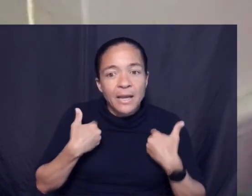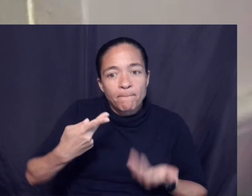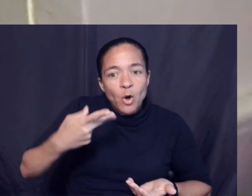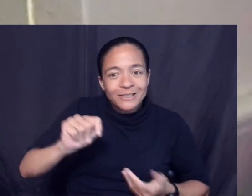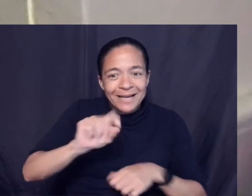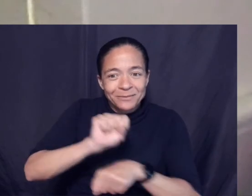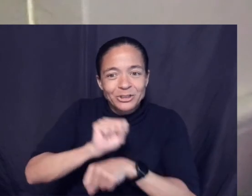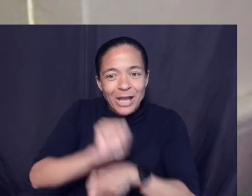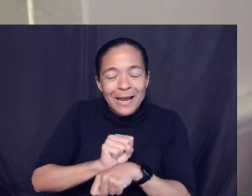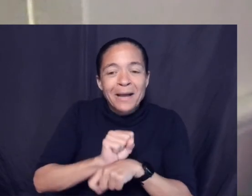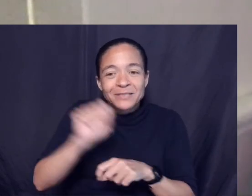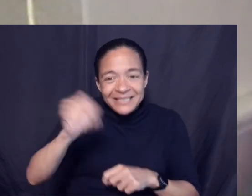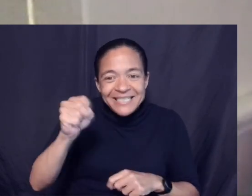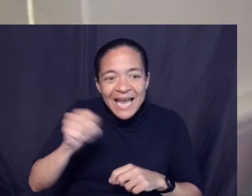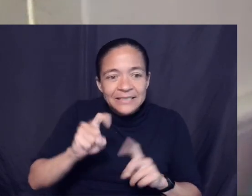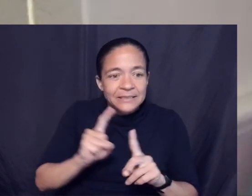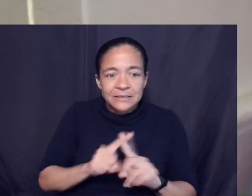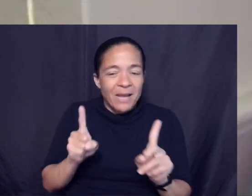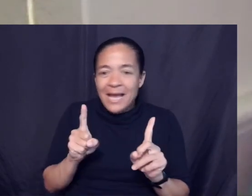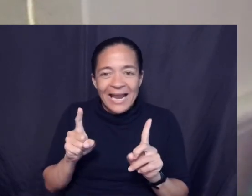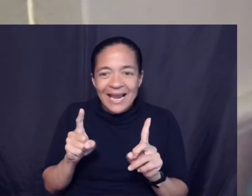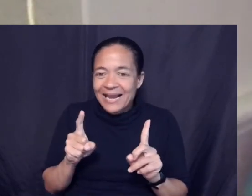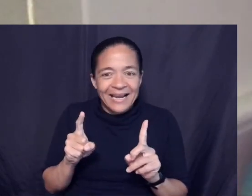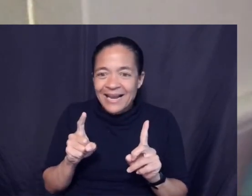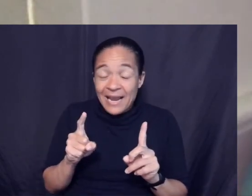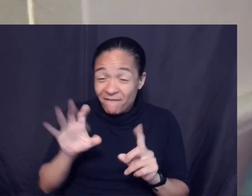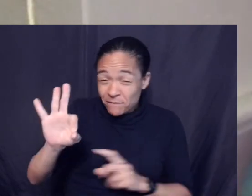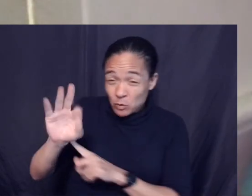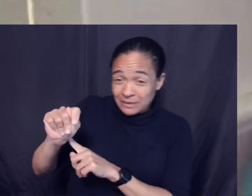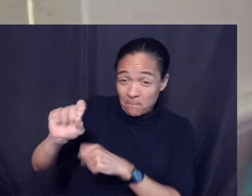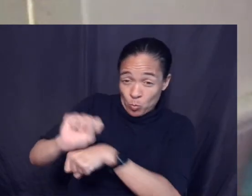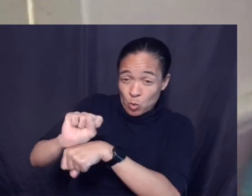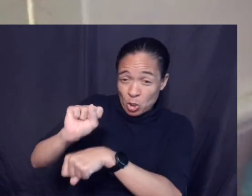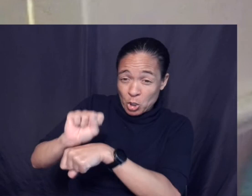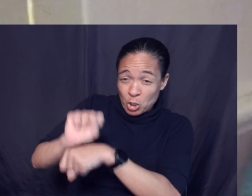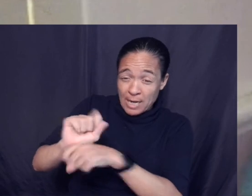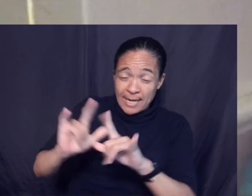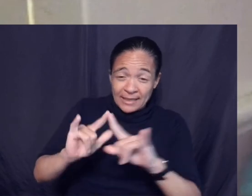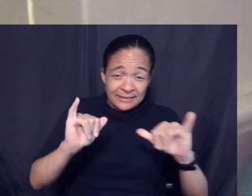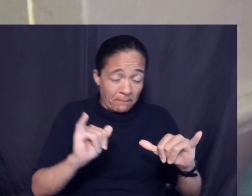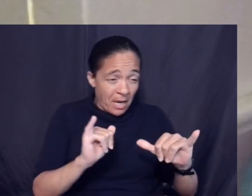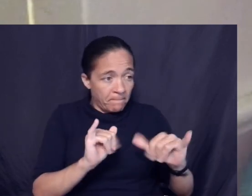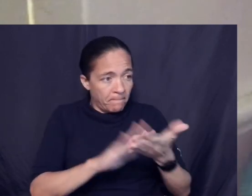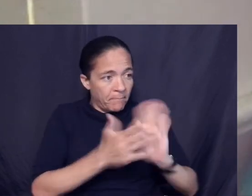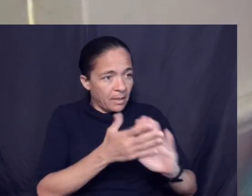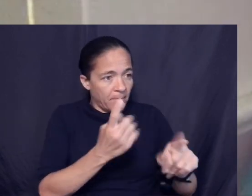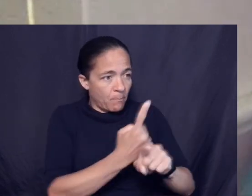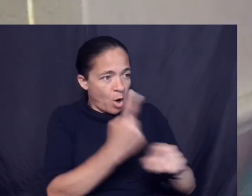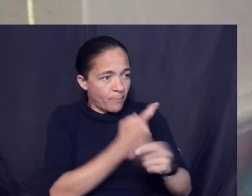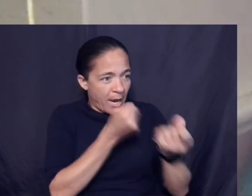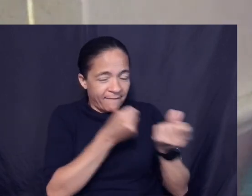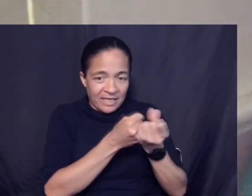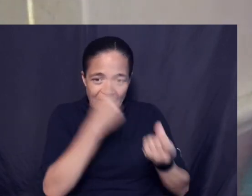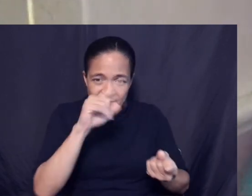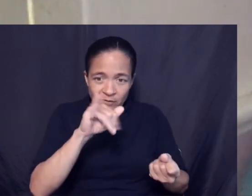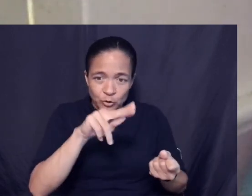but at this point, I'm not sure how. I don't see a way forward for me to have a full-time job, but then still be a proper advocate for